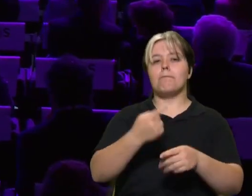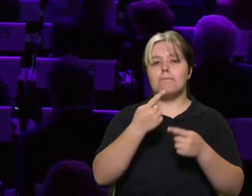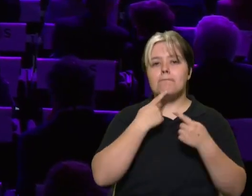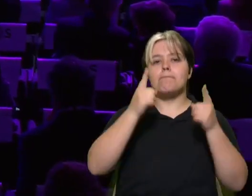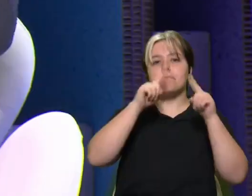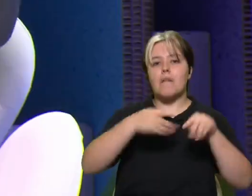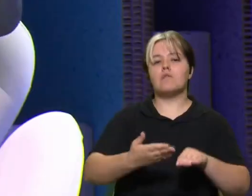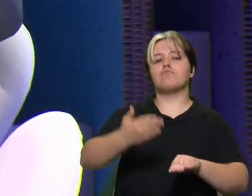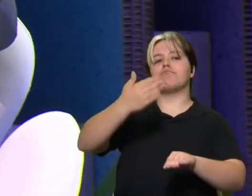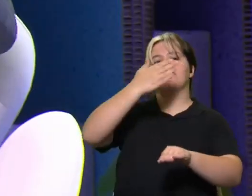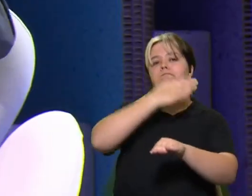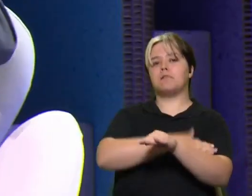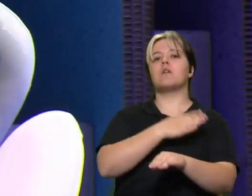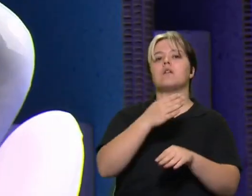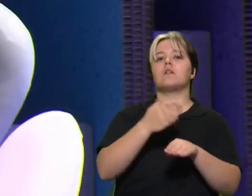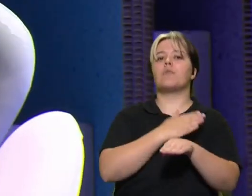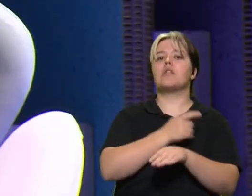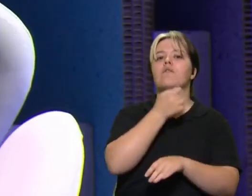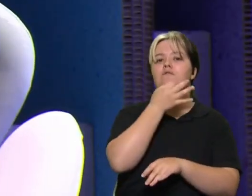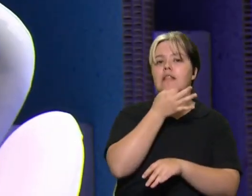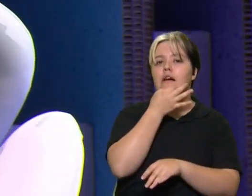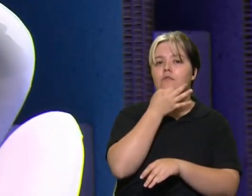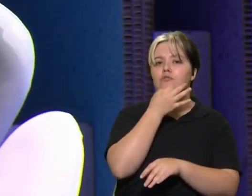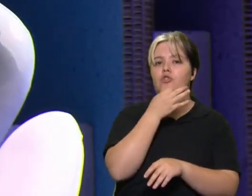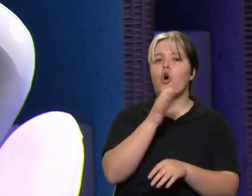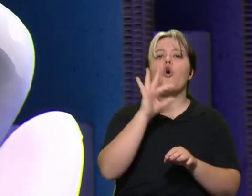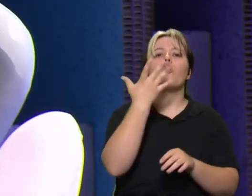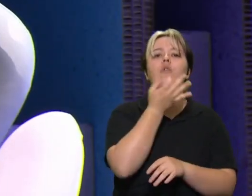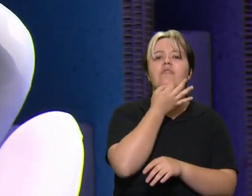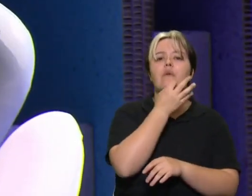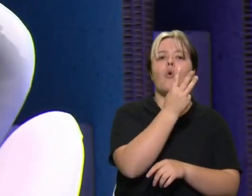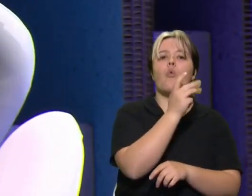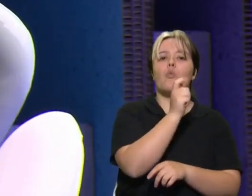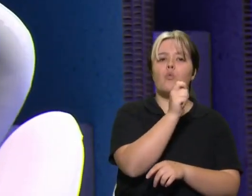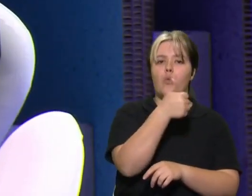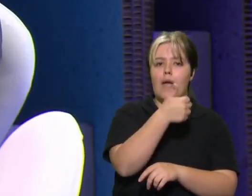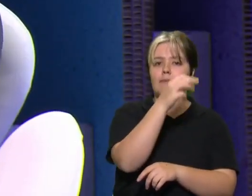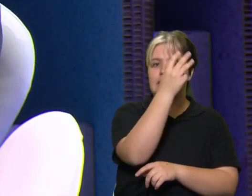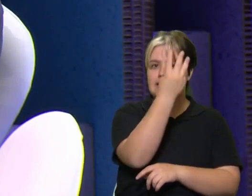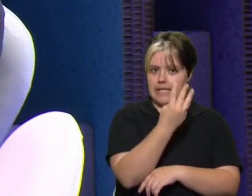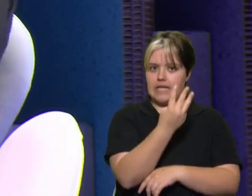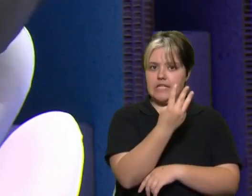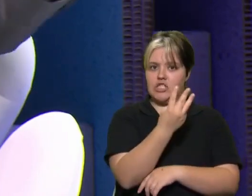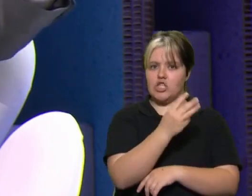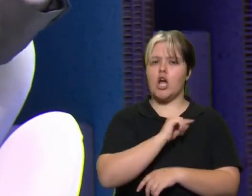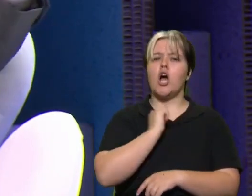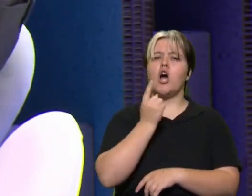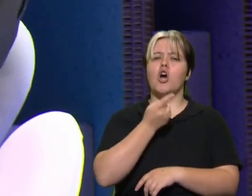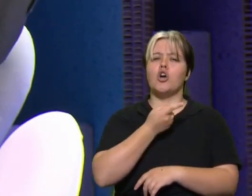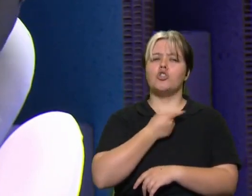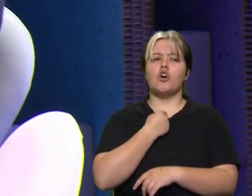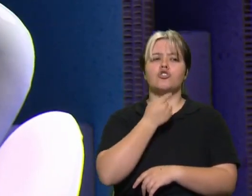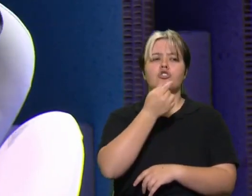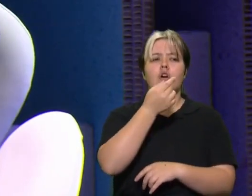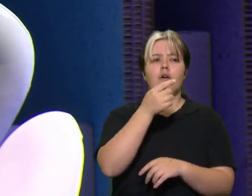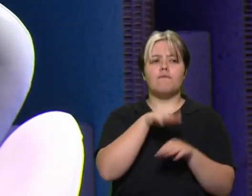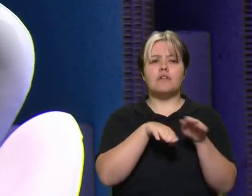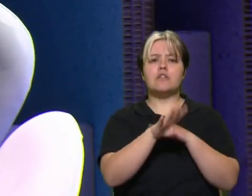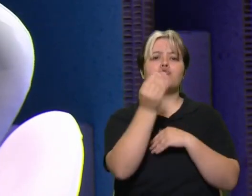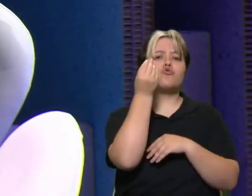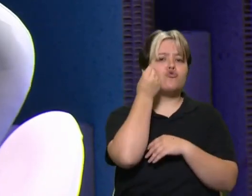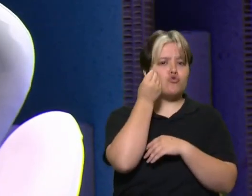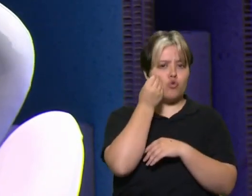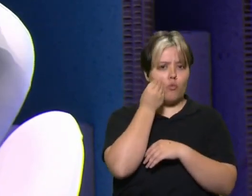and going back to Web 3.0, I'm going to ask